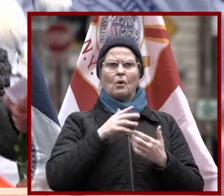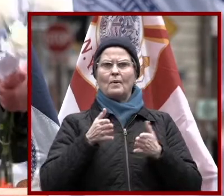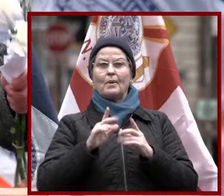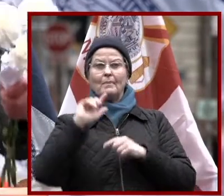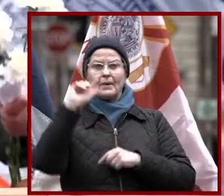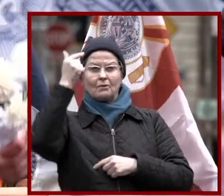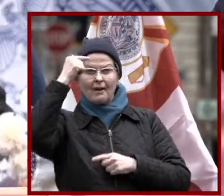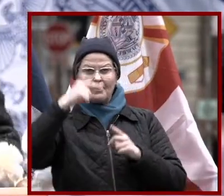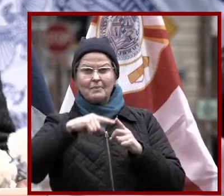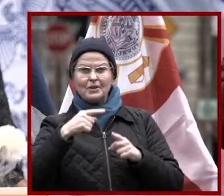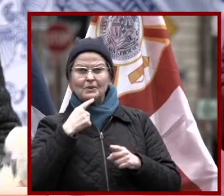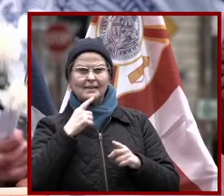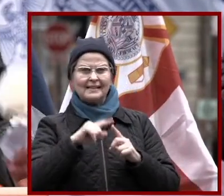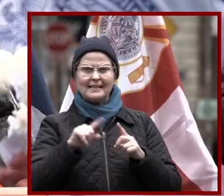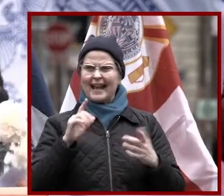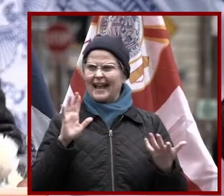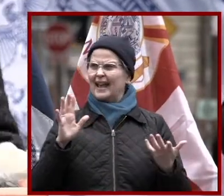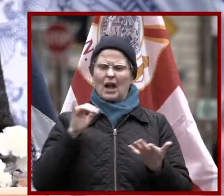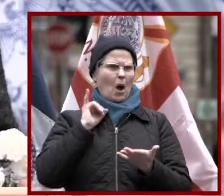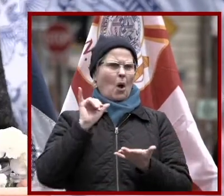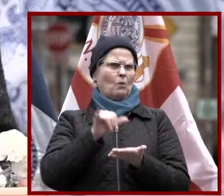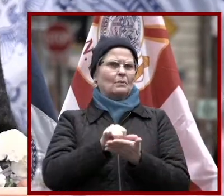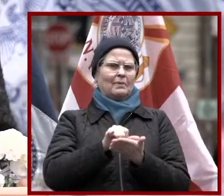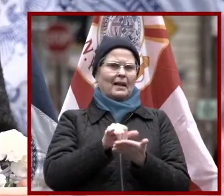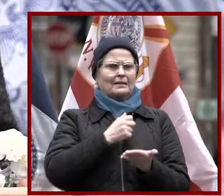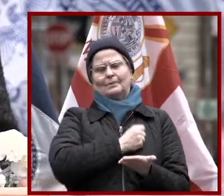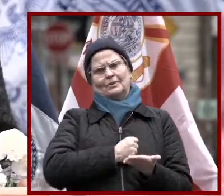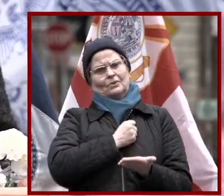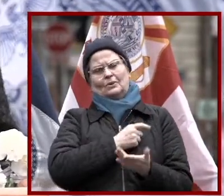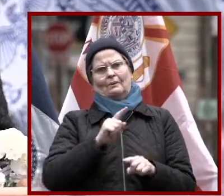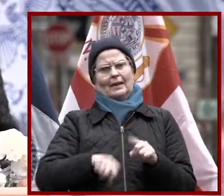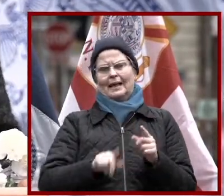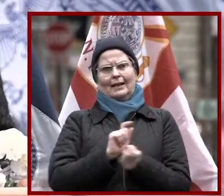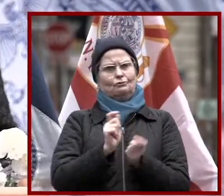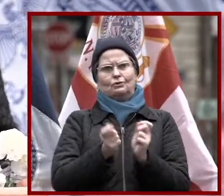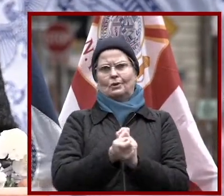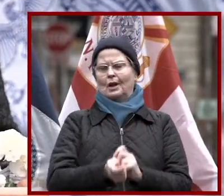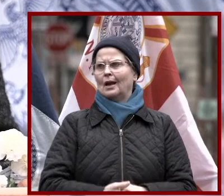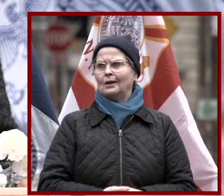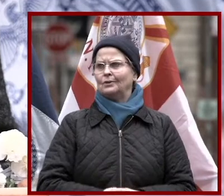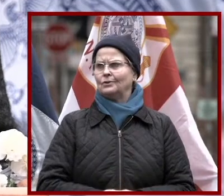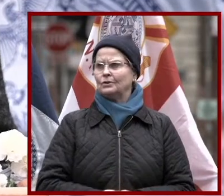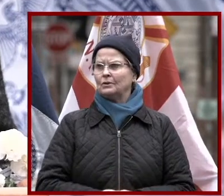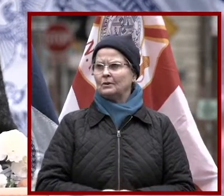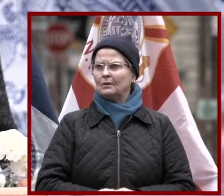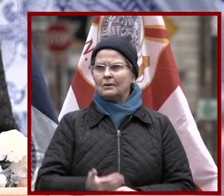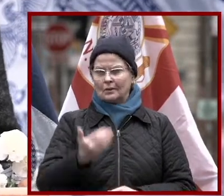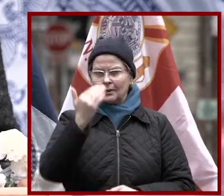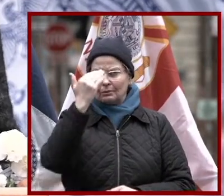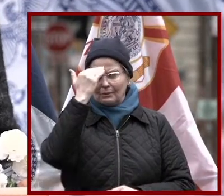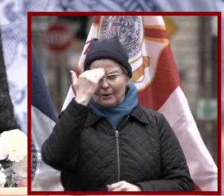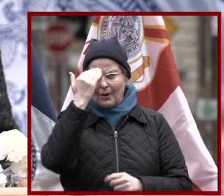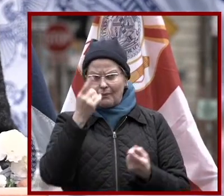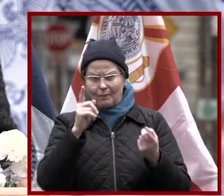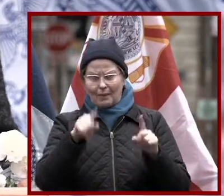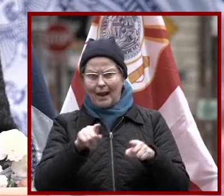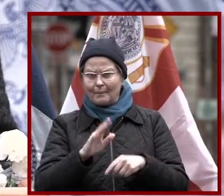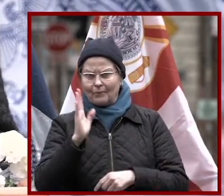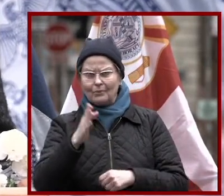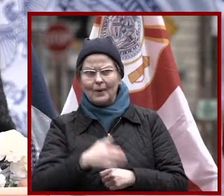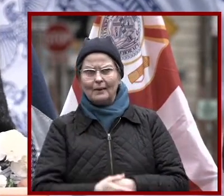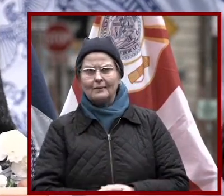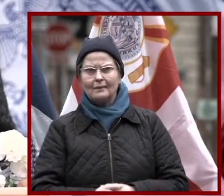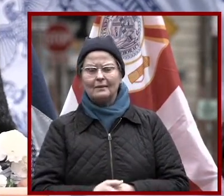to tell us this isn't impossible, we know what will happen. Women will